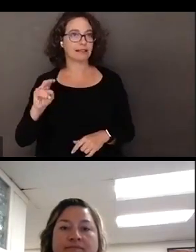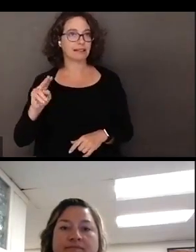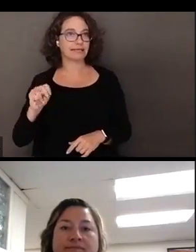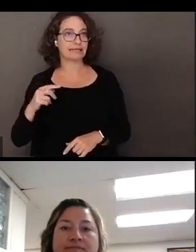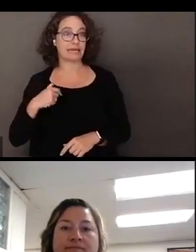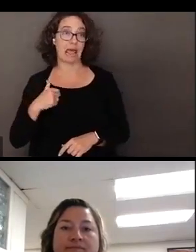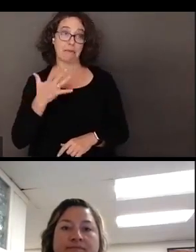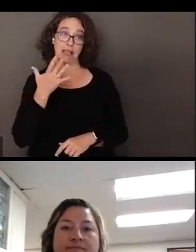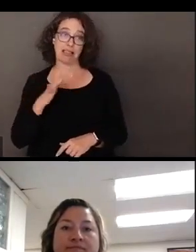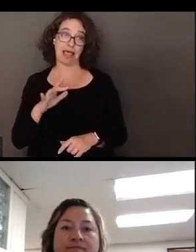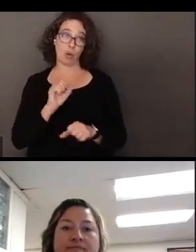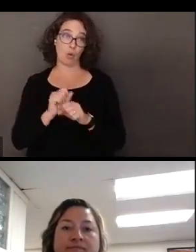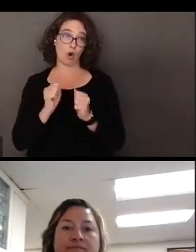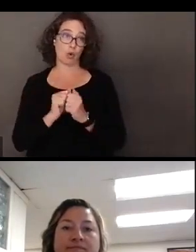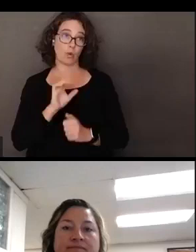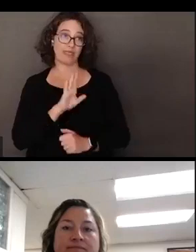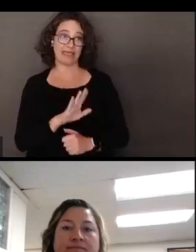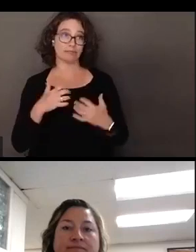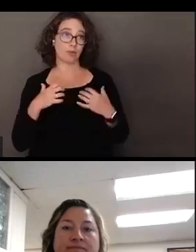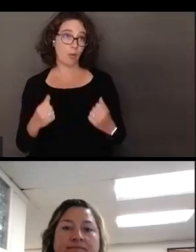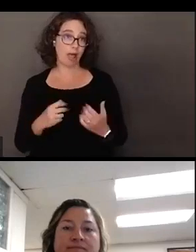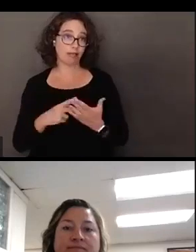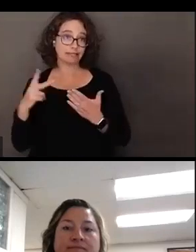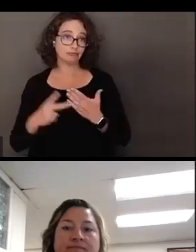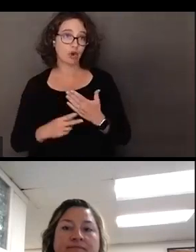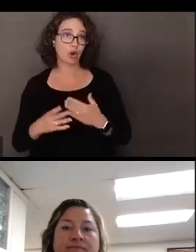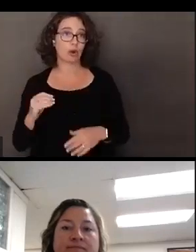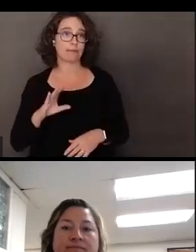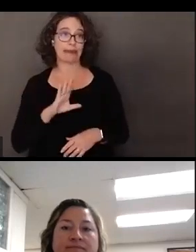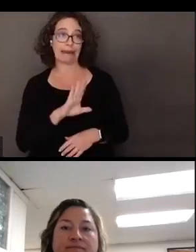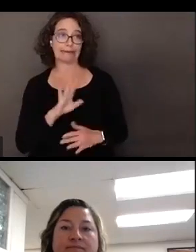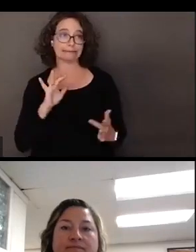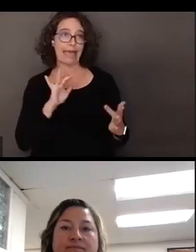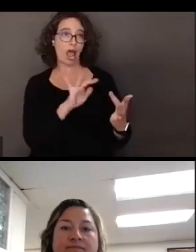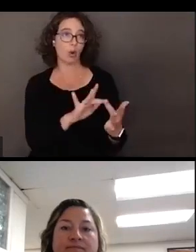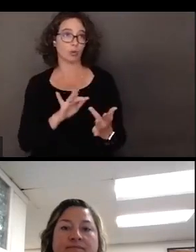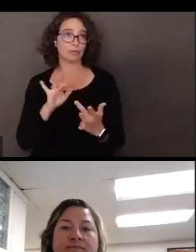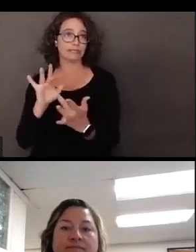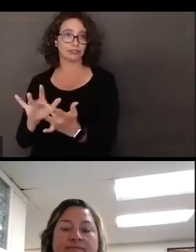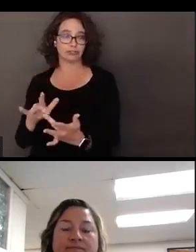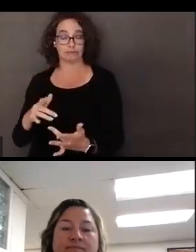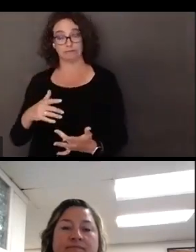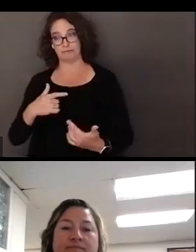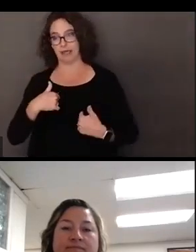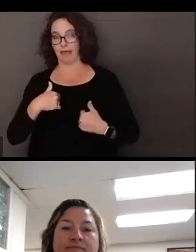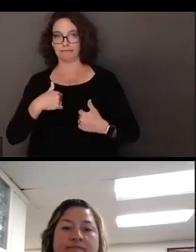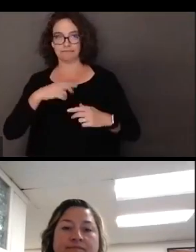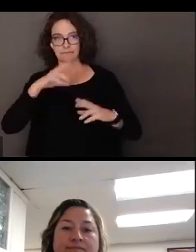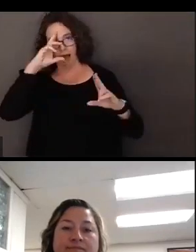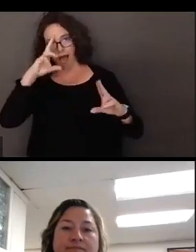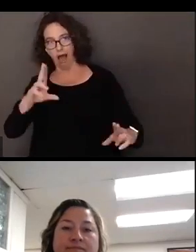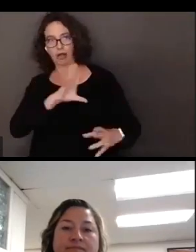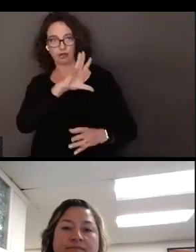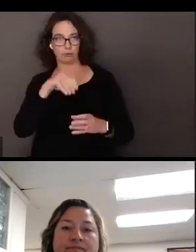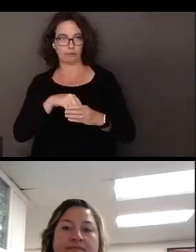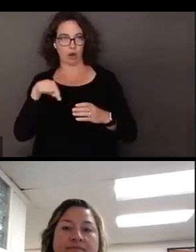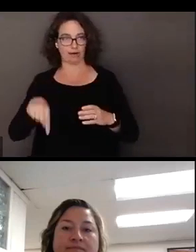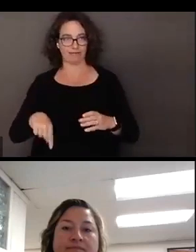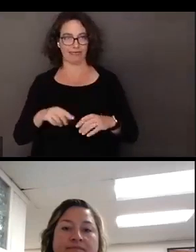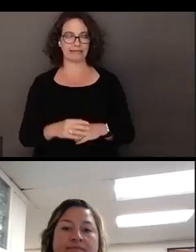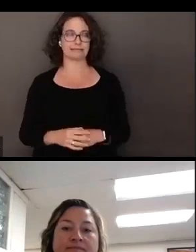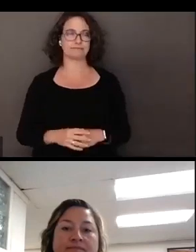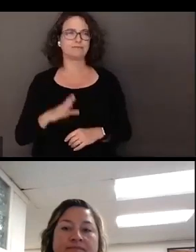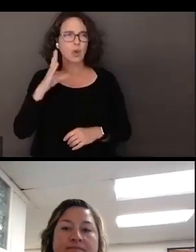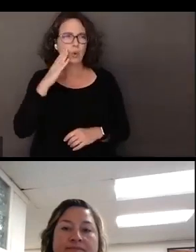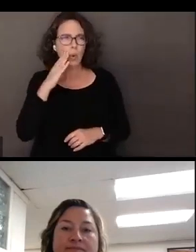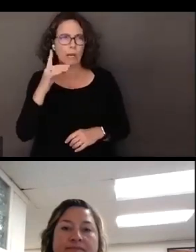with his wellness program and his outreach, and I feel honored to be part of this and kind of knowing who